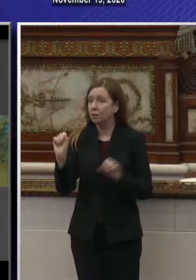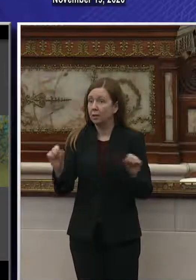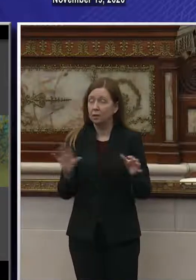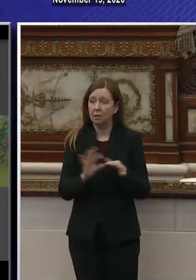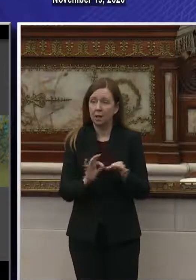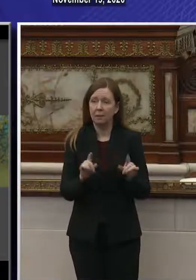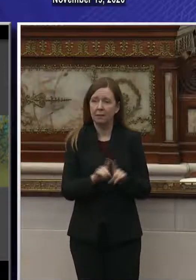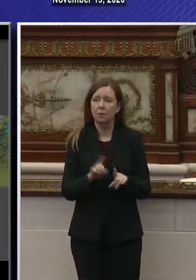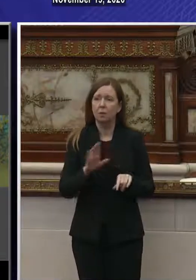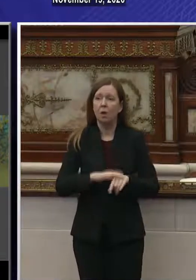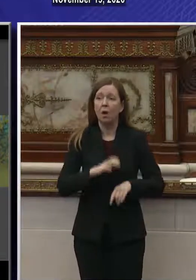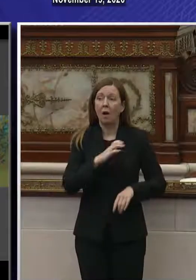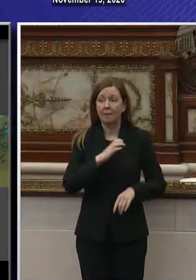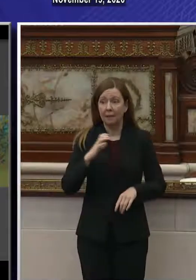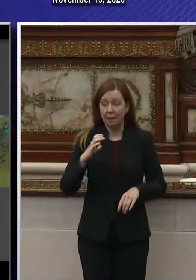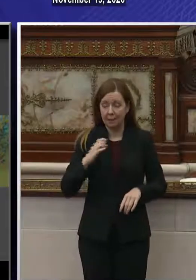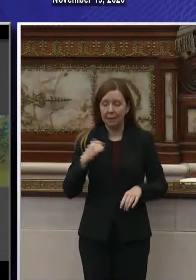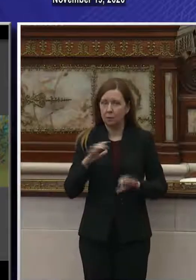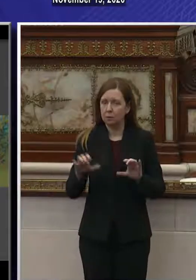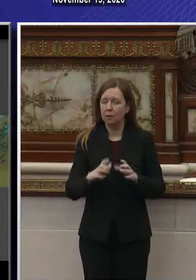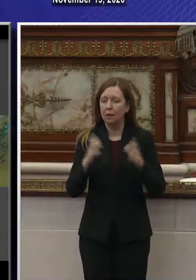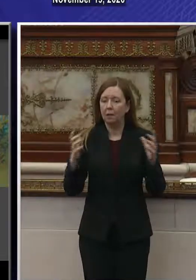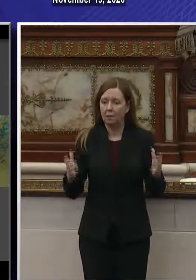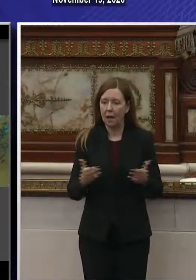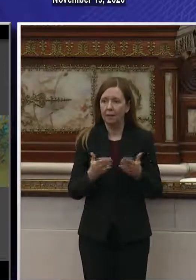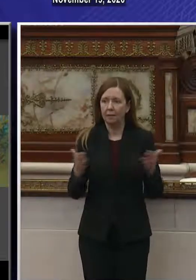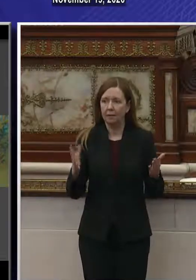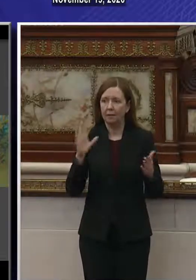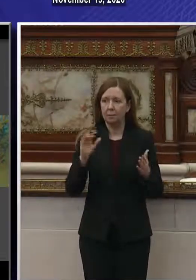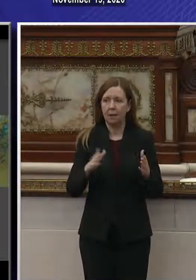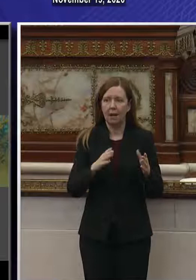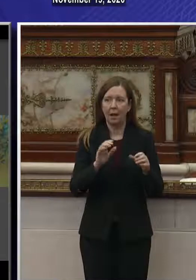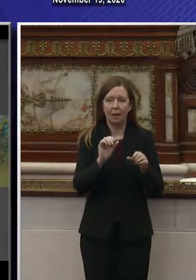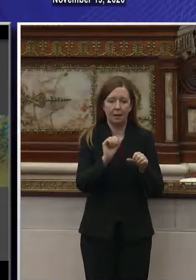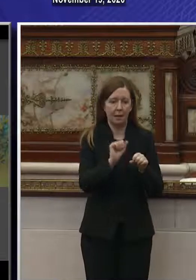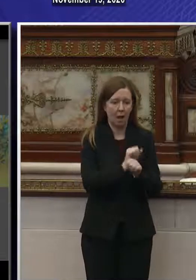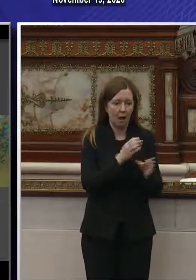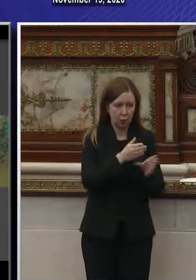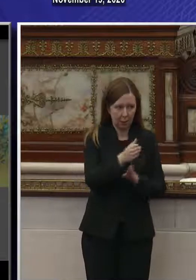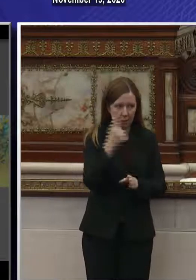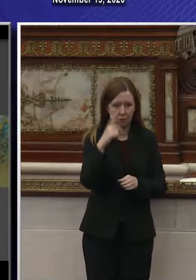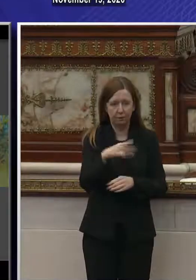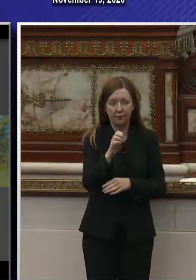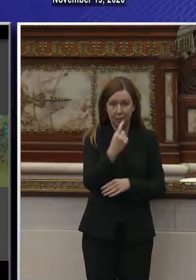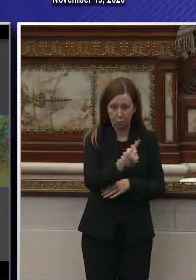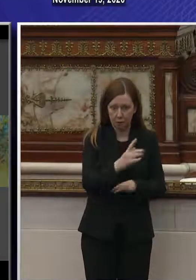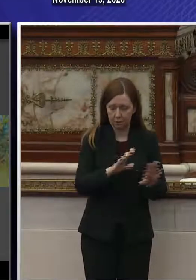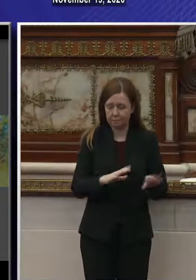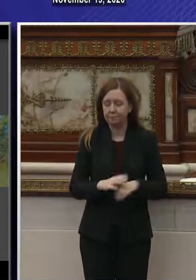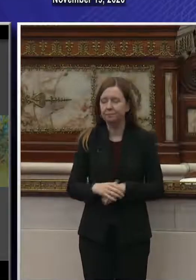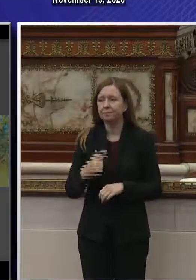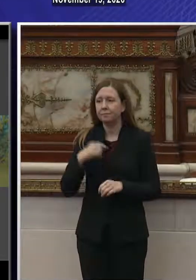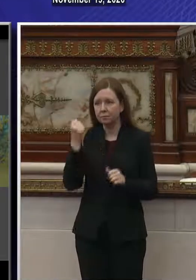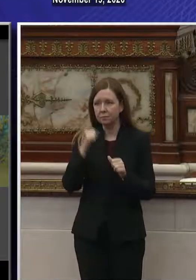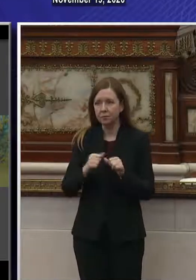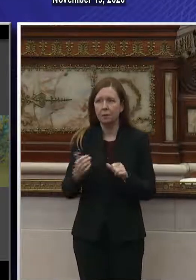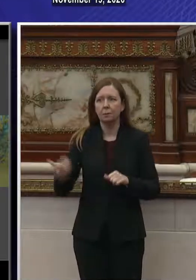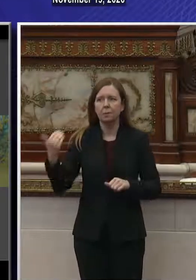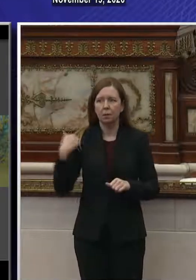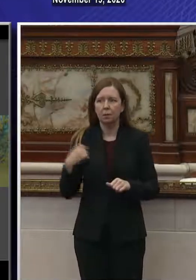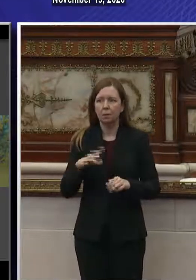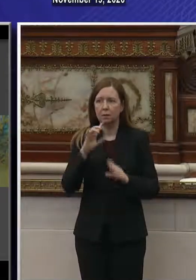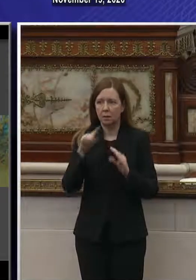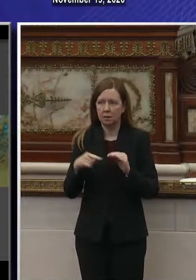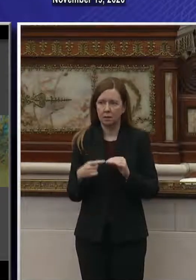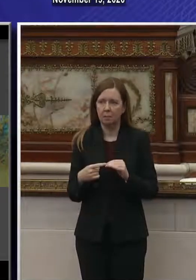the committee, we were doing a lot of things by occupation for phase one. Mm-hmm. And I remember early on, we